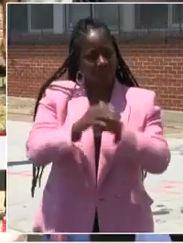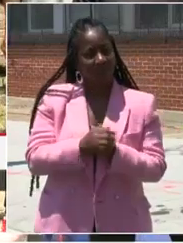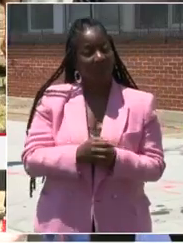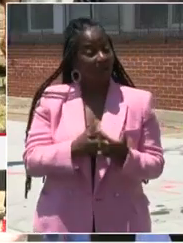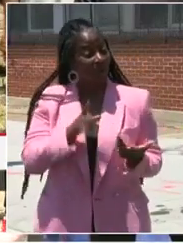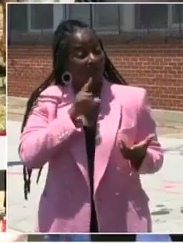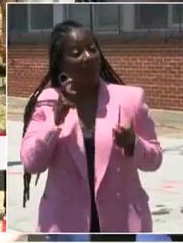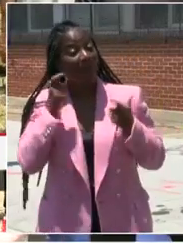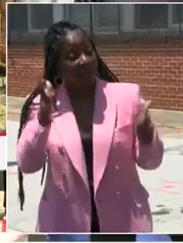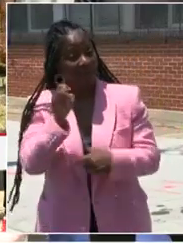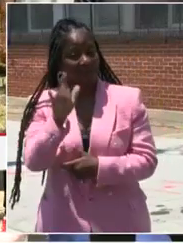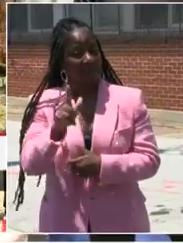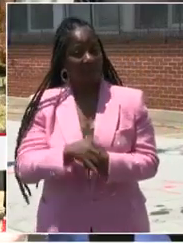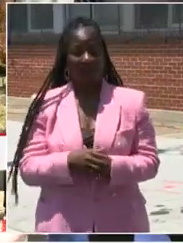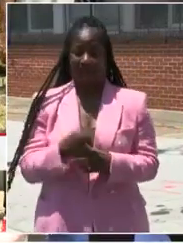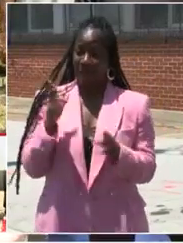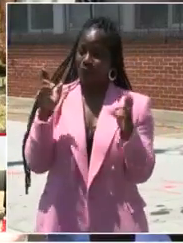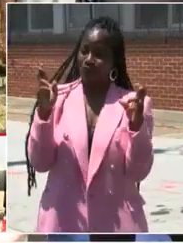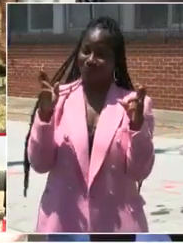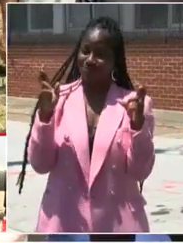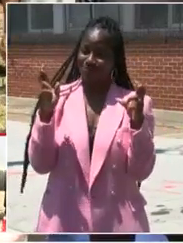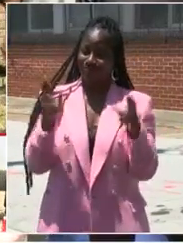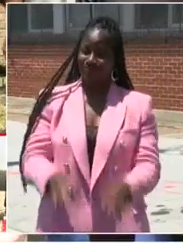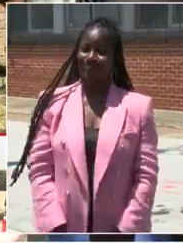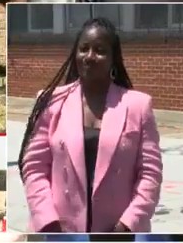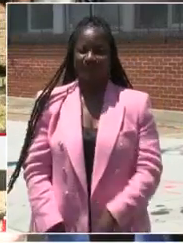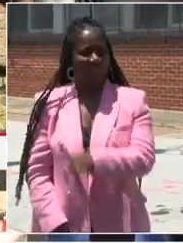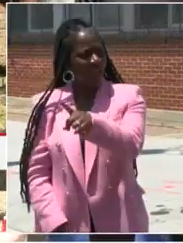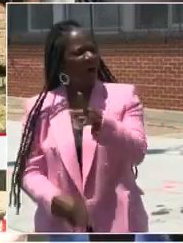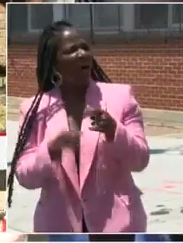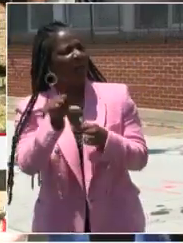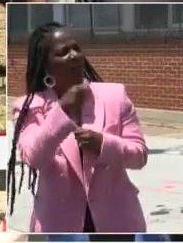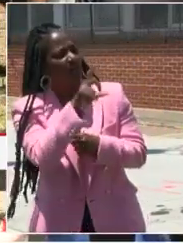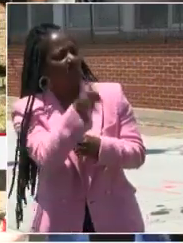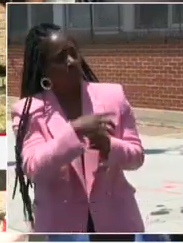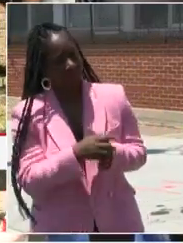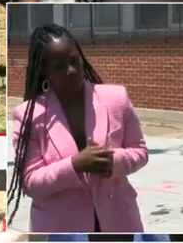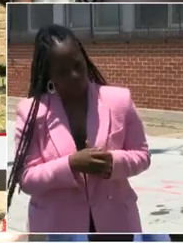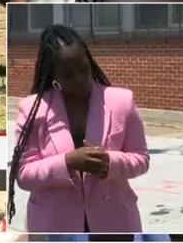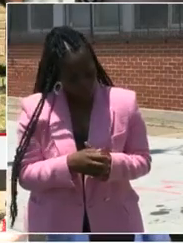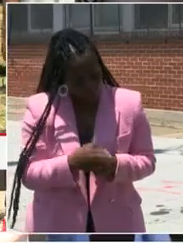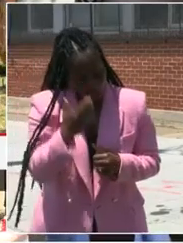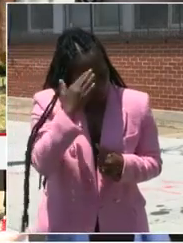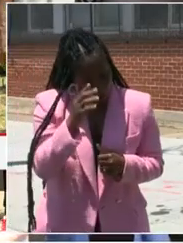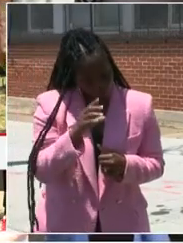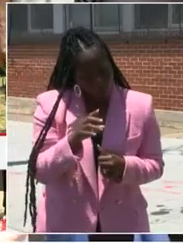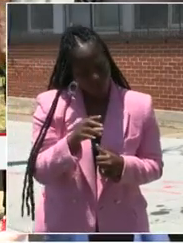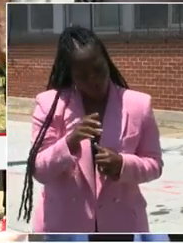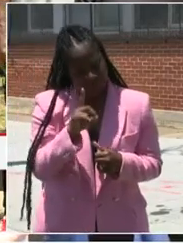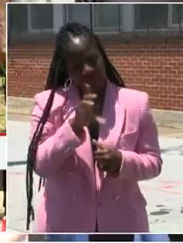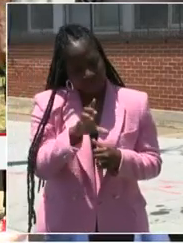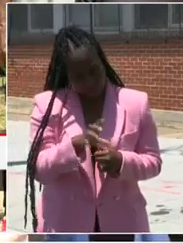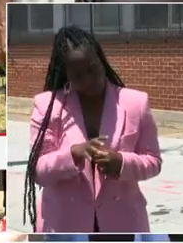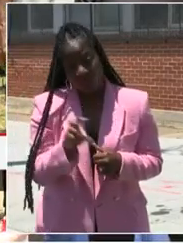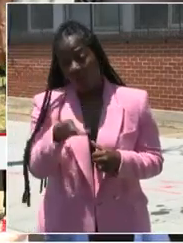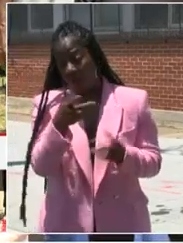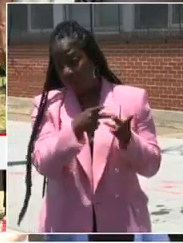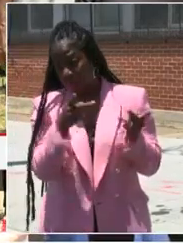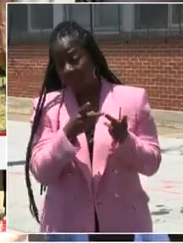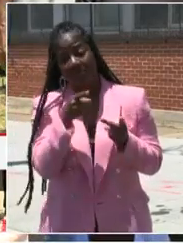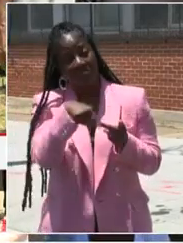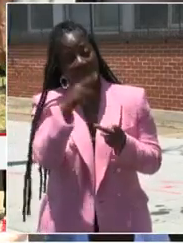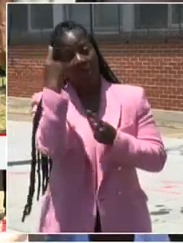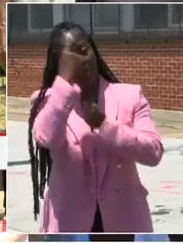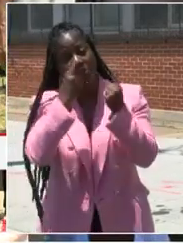deal, and my fingers are crossed. And then just separately, I know D.C. and lots of other places have sort of started